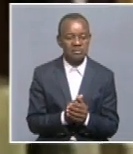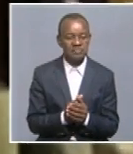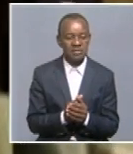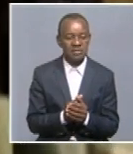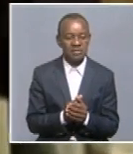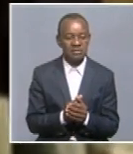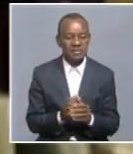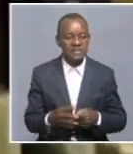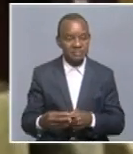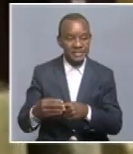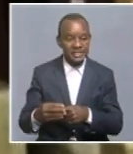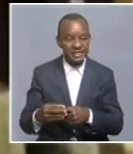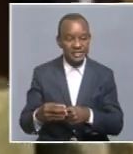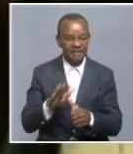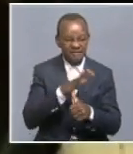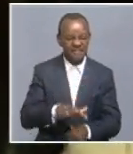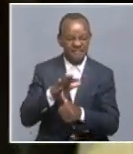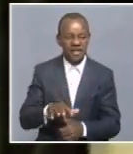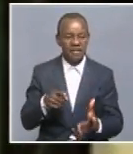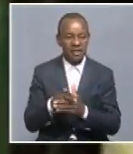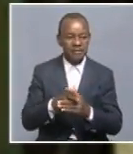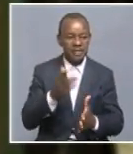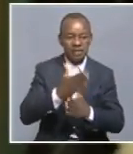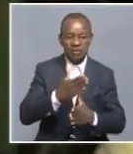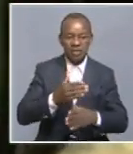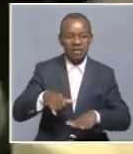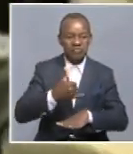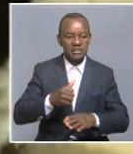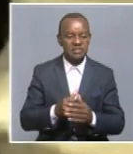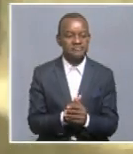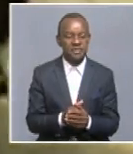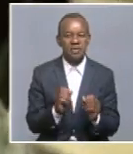workplace? Okay, the contributing factors would be